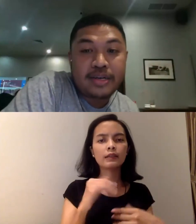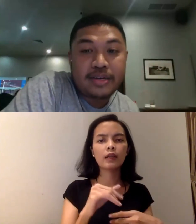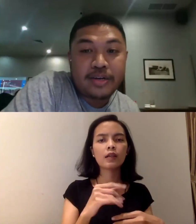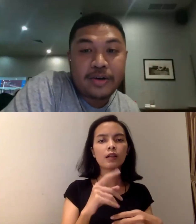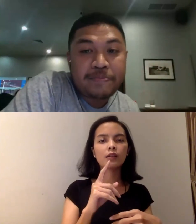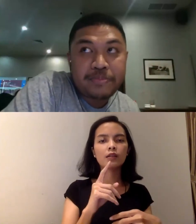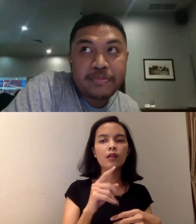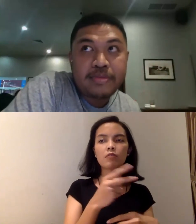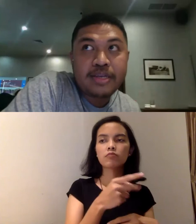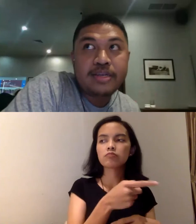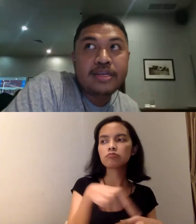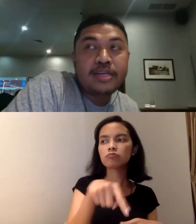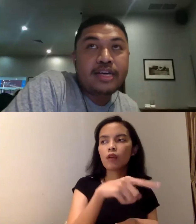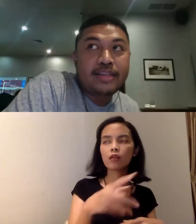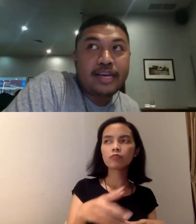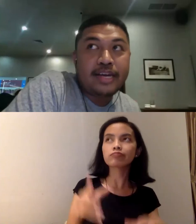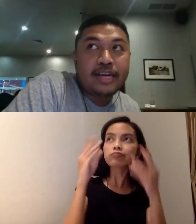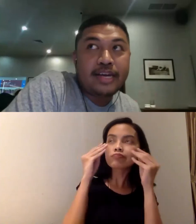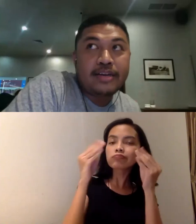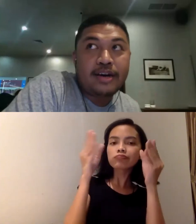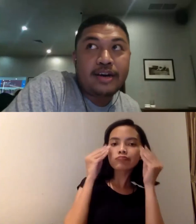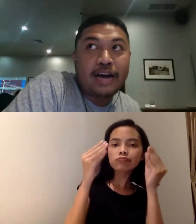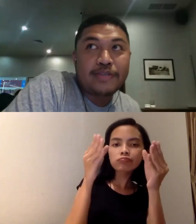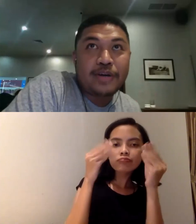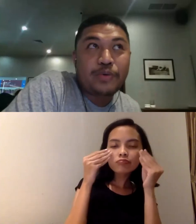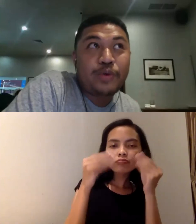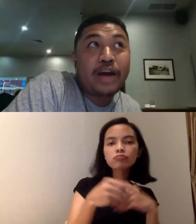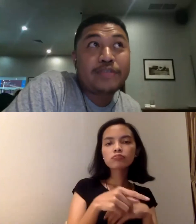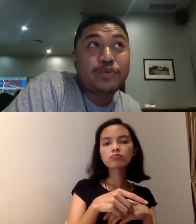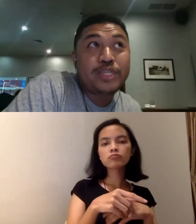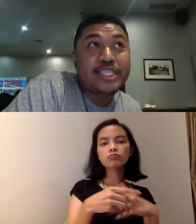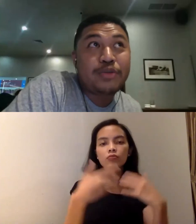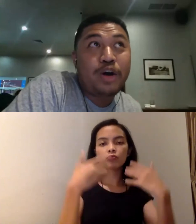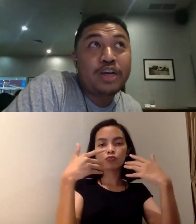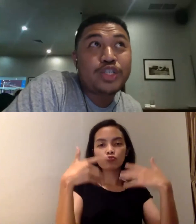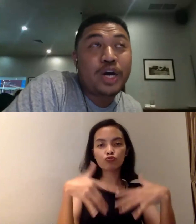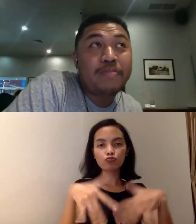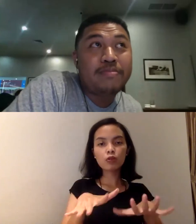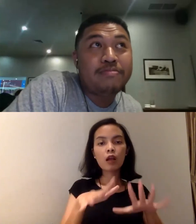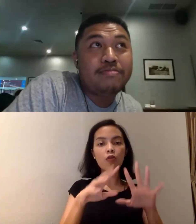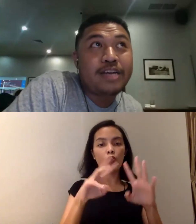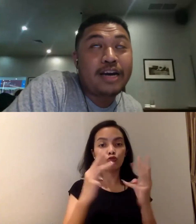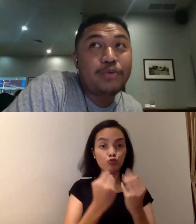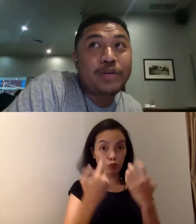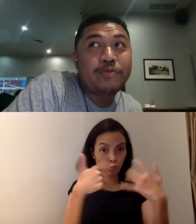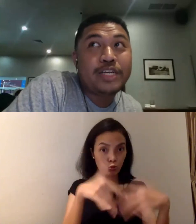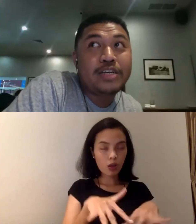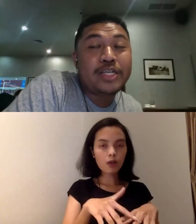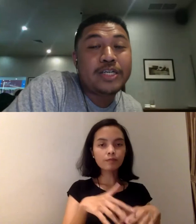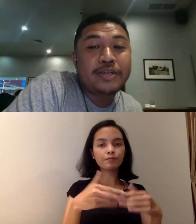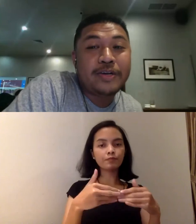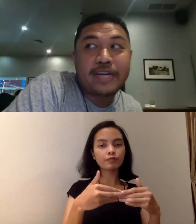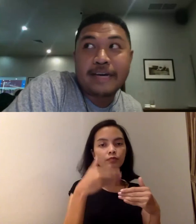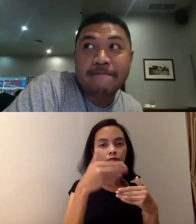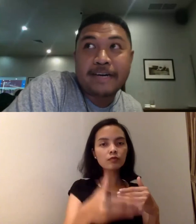listening, and then after we did the workshop, it went really